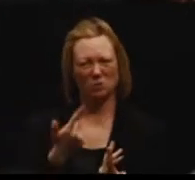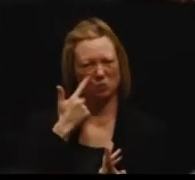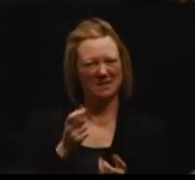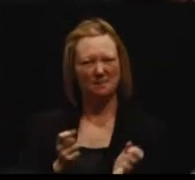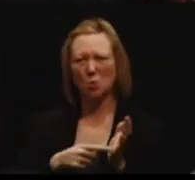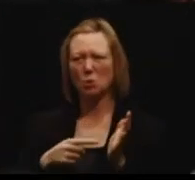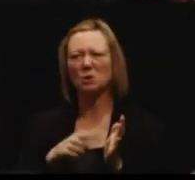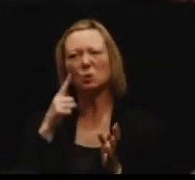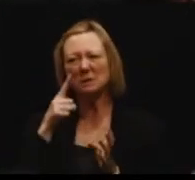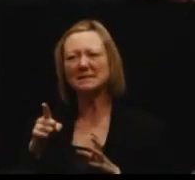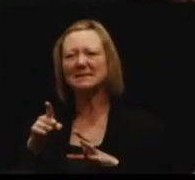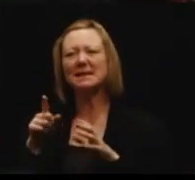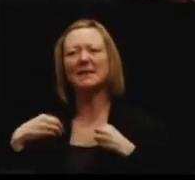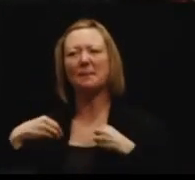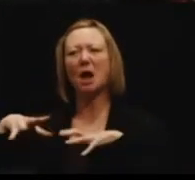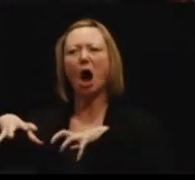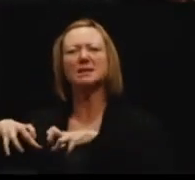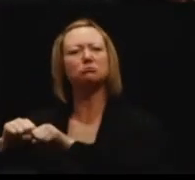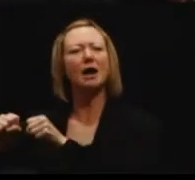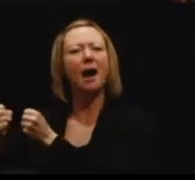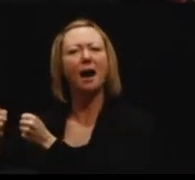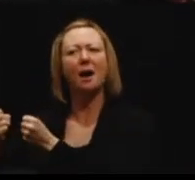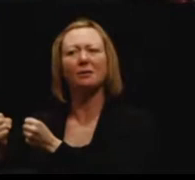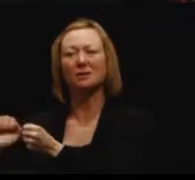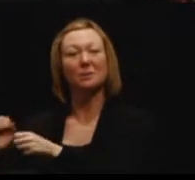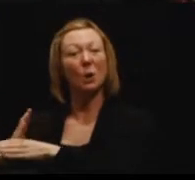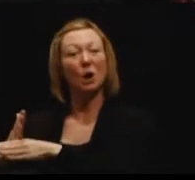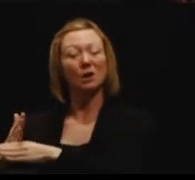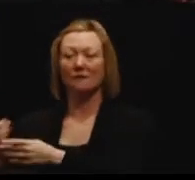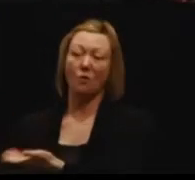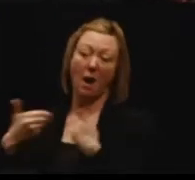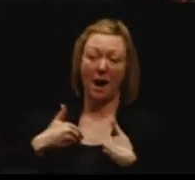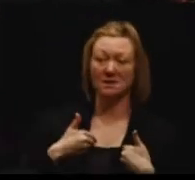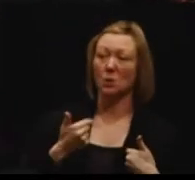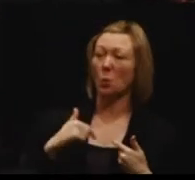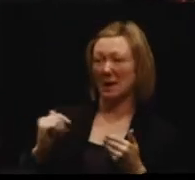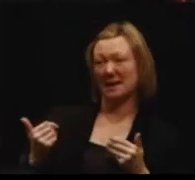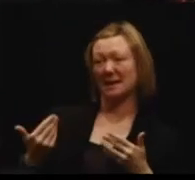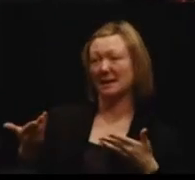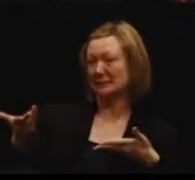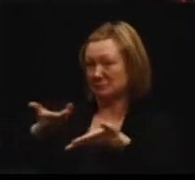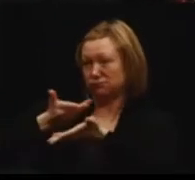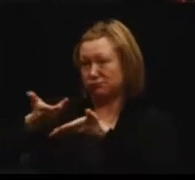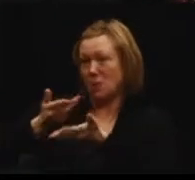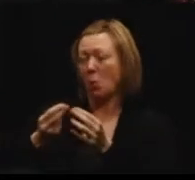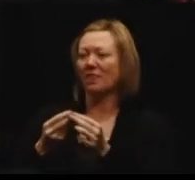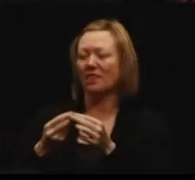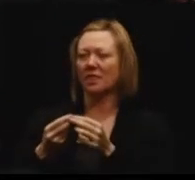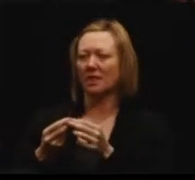done. But for us, we actually deal with pharmaceutical companies. We've been able to vertically integrate our business